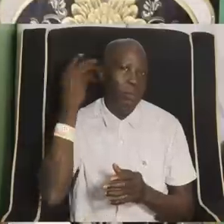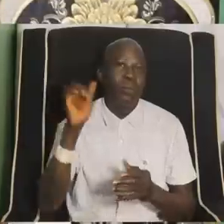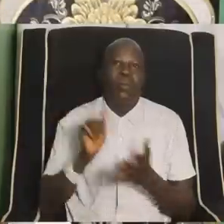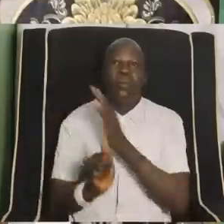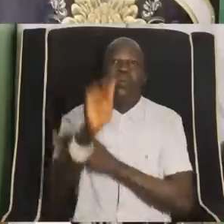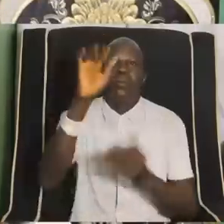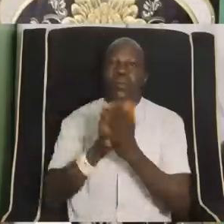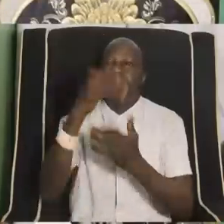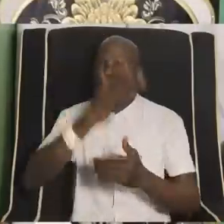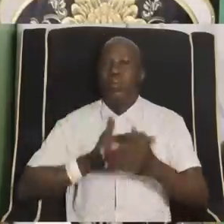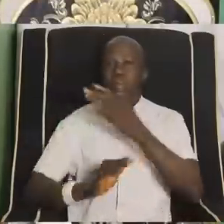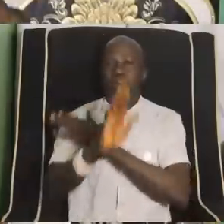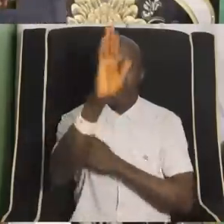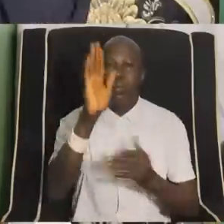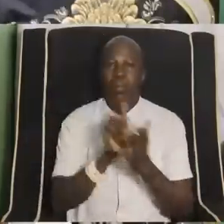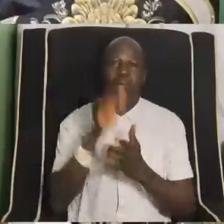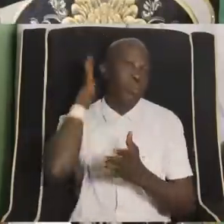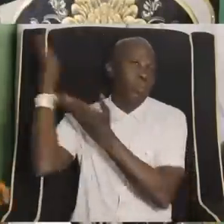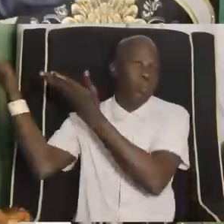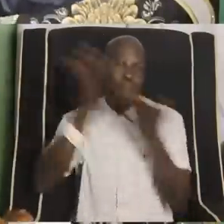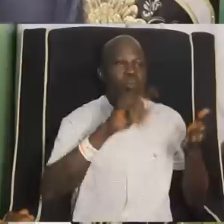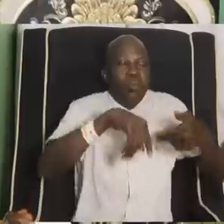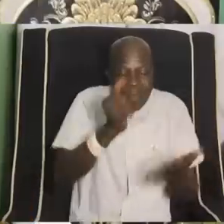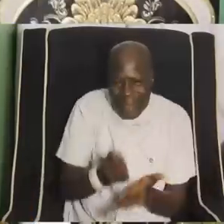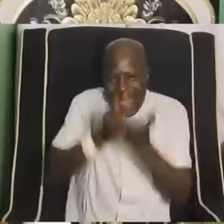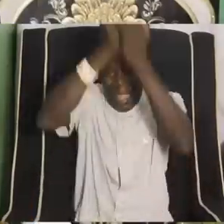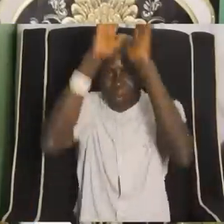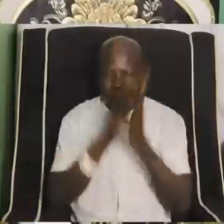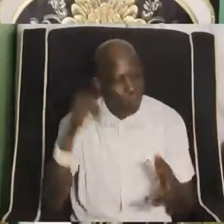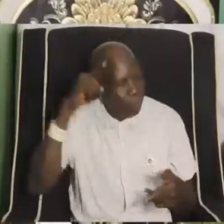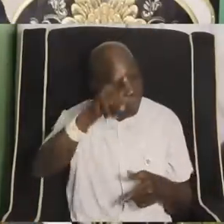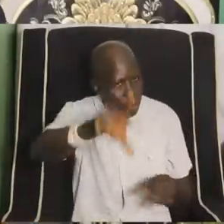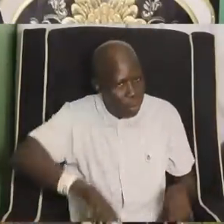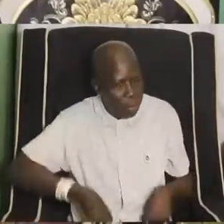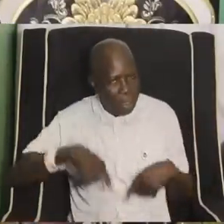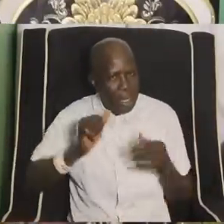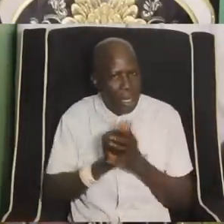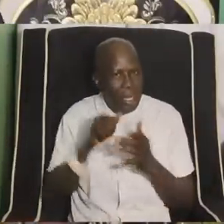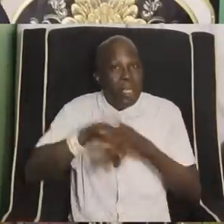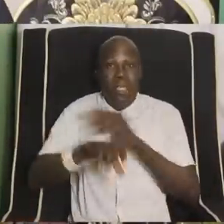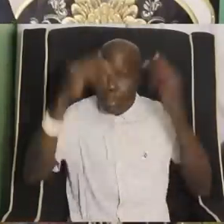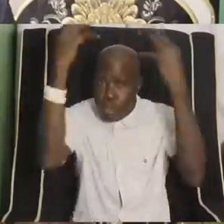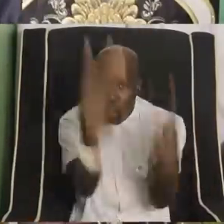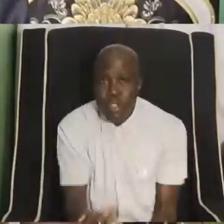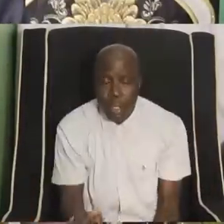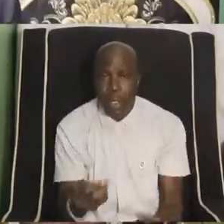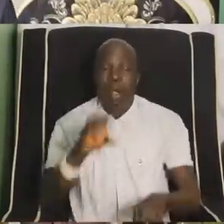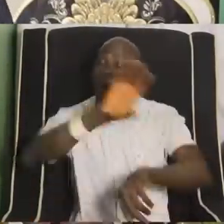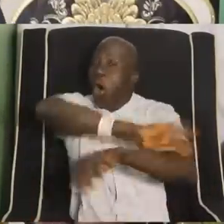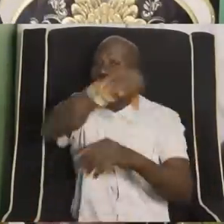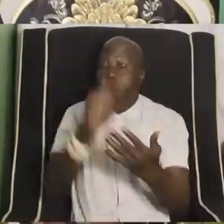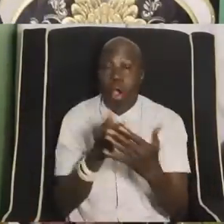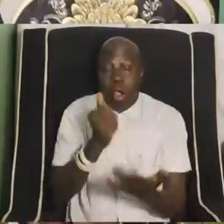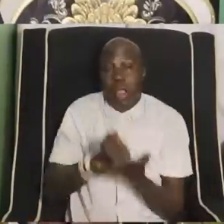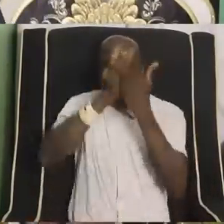Olorun mi o, my God, you gbere lowo dide fun aye re, who raise up for your life, iran lowo jiji, he stands up, to